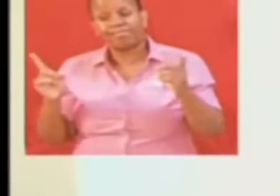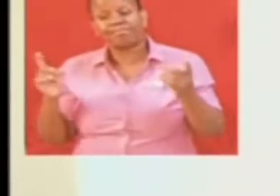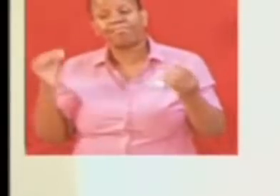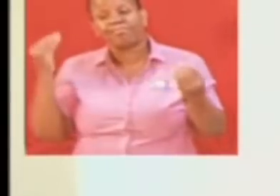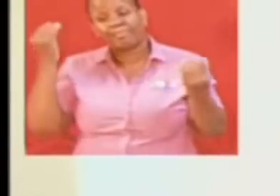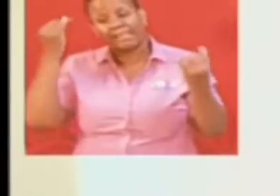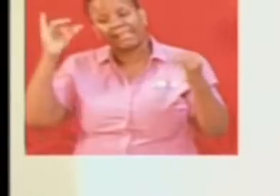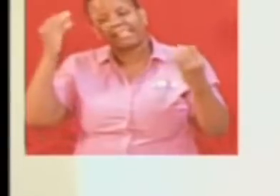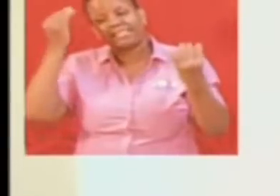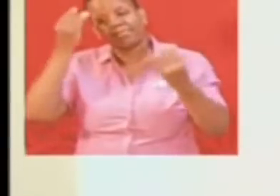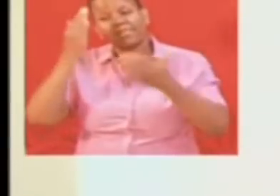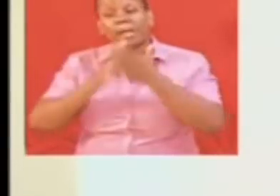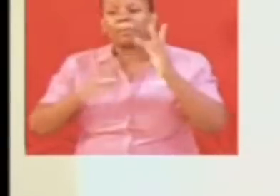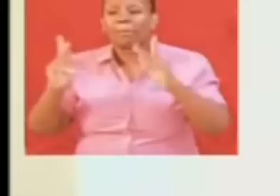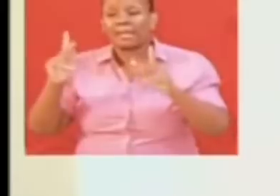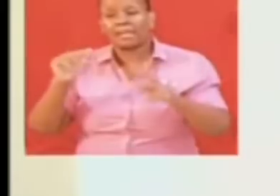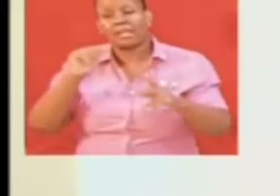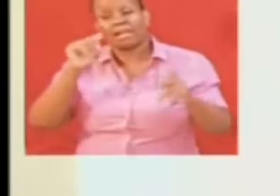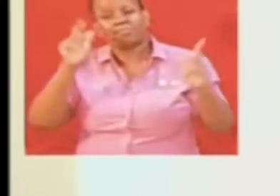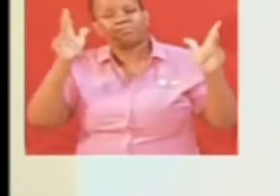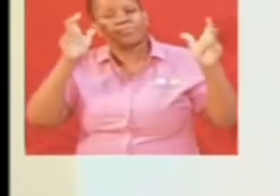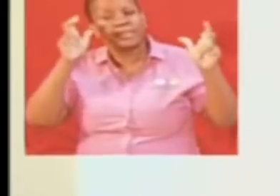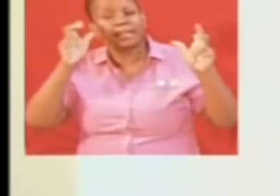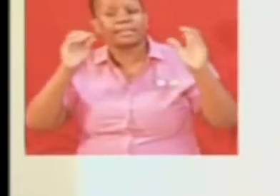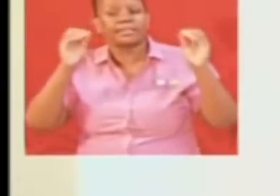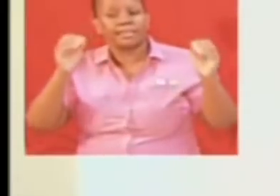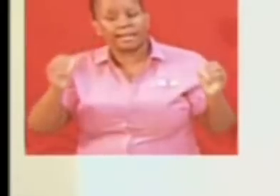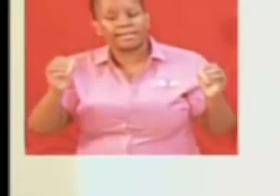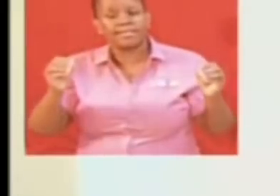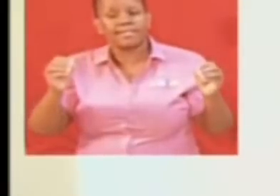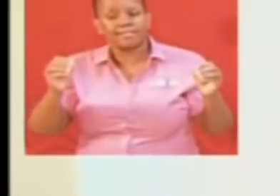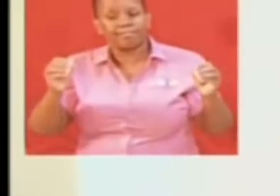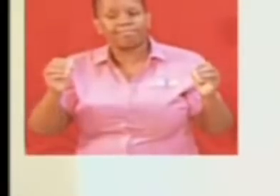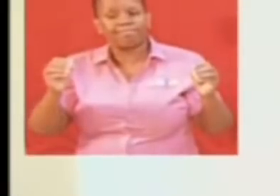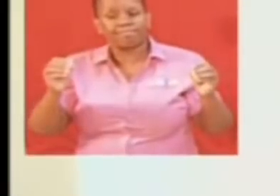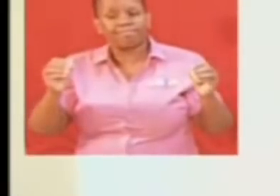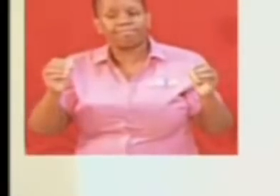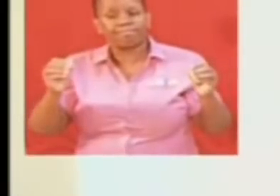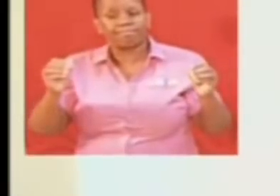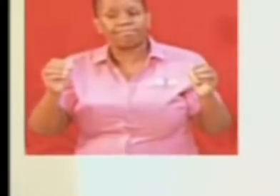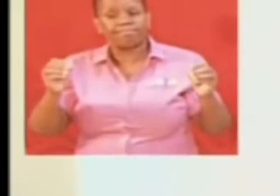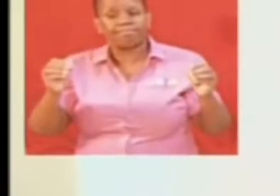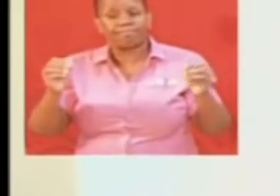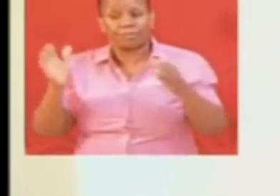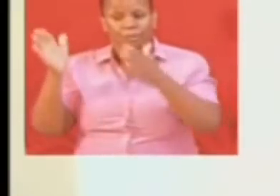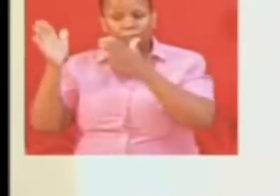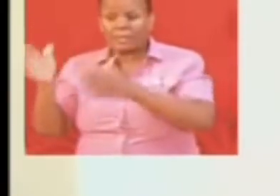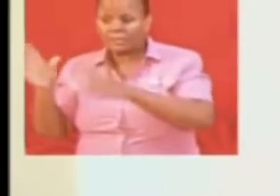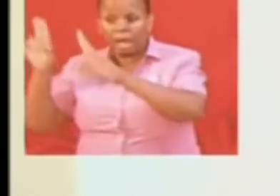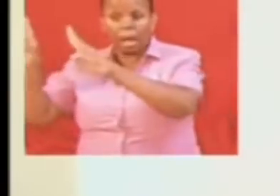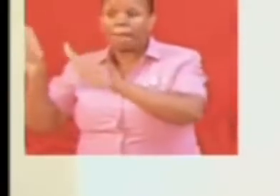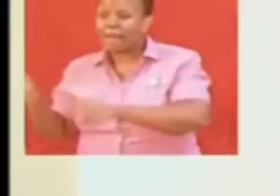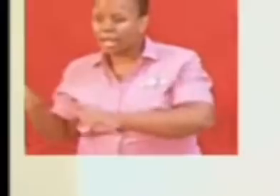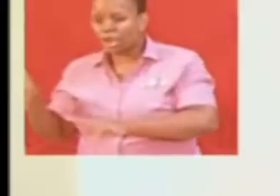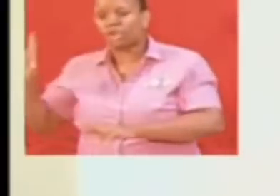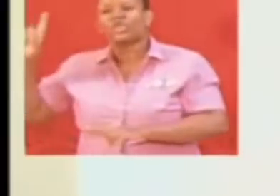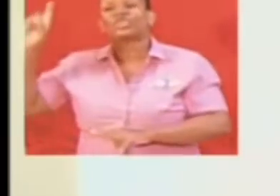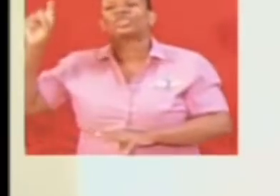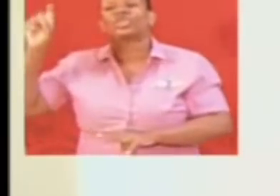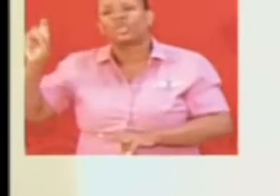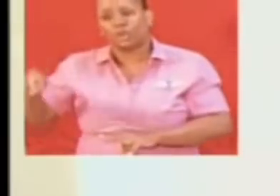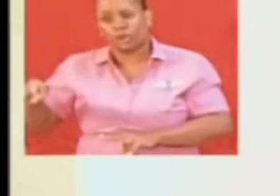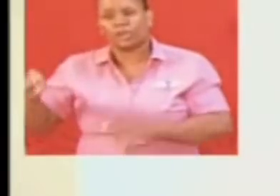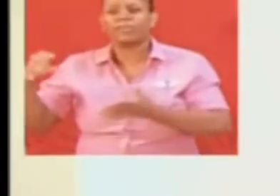indicating that they want to come home. That response ought to be there, even if it means that you're saying that we are getting to it, but